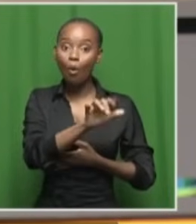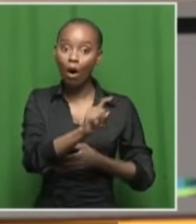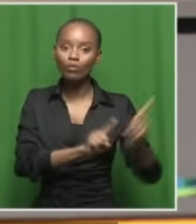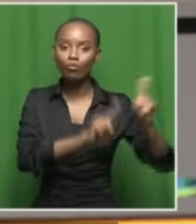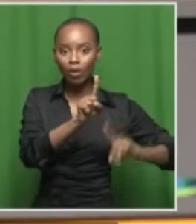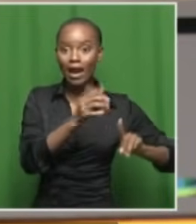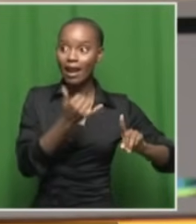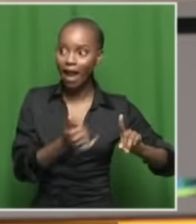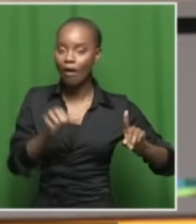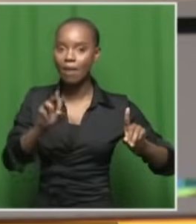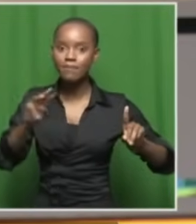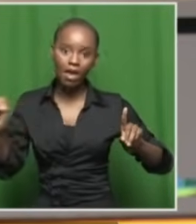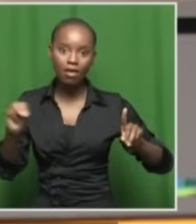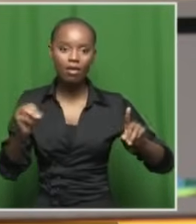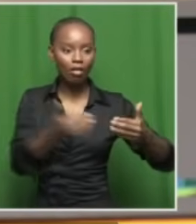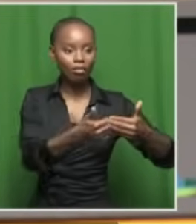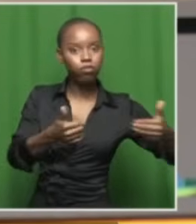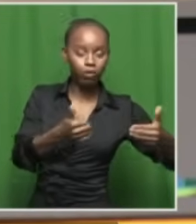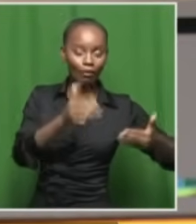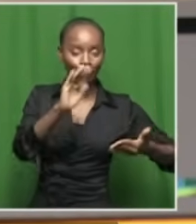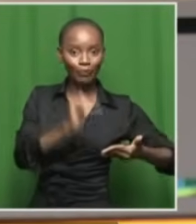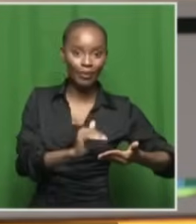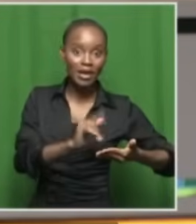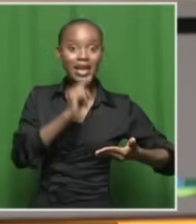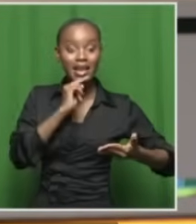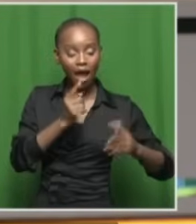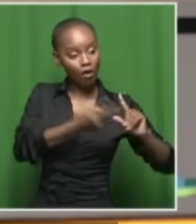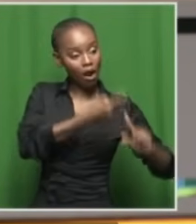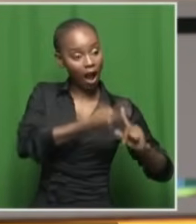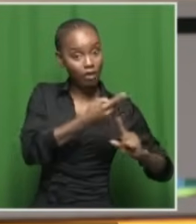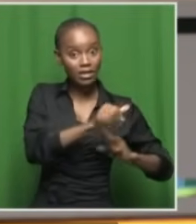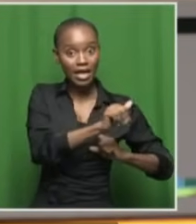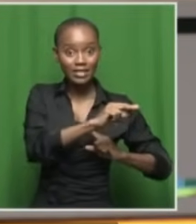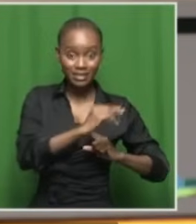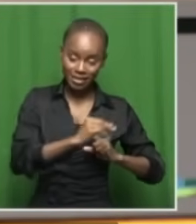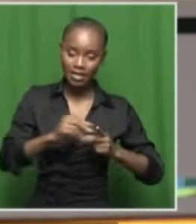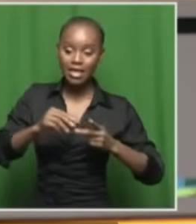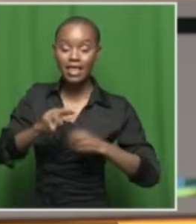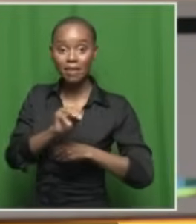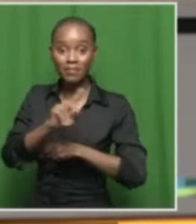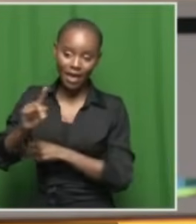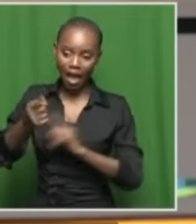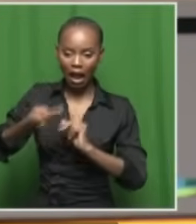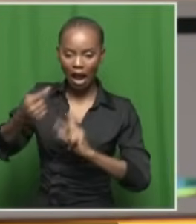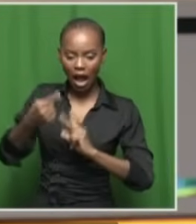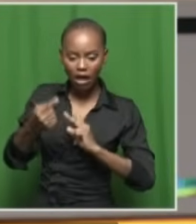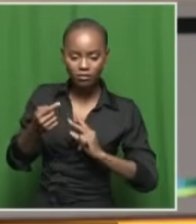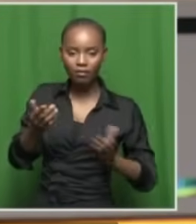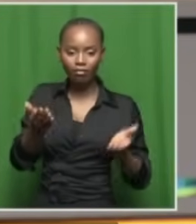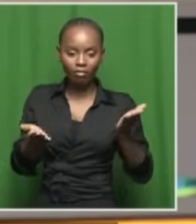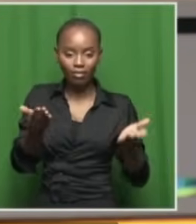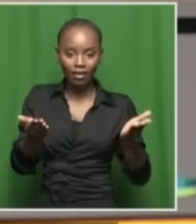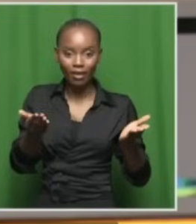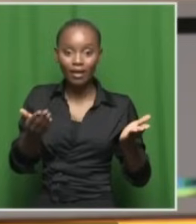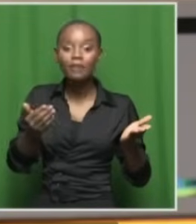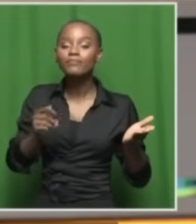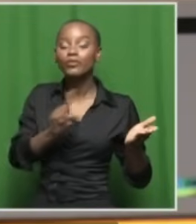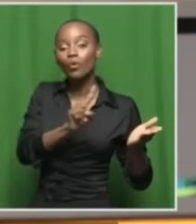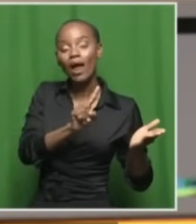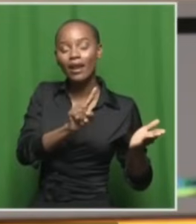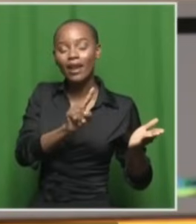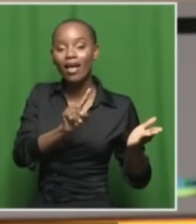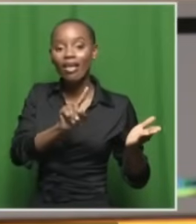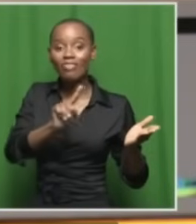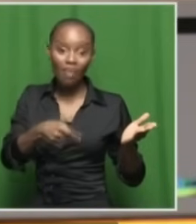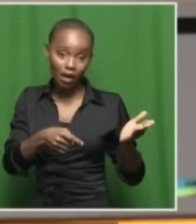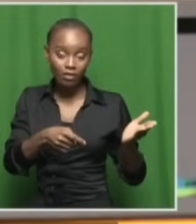They split the vote, and when you count their vote plus the ANC vote, it was up to 1,500